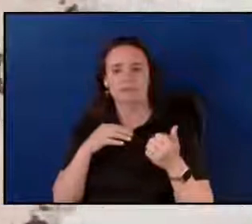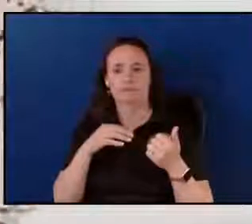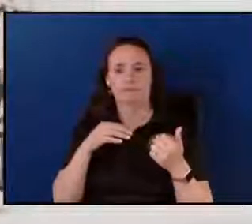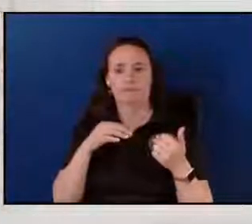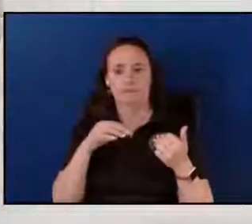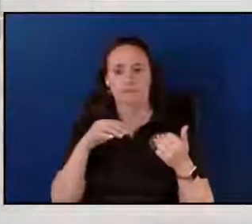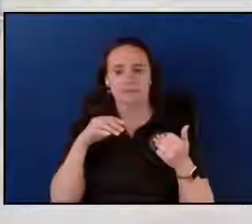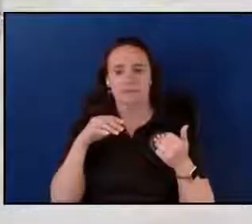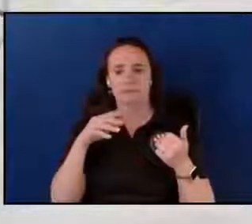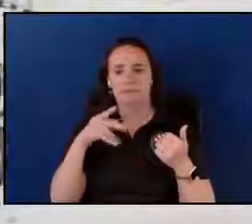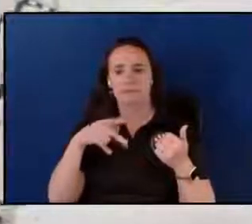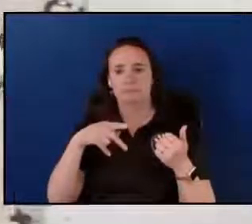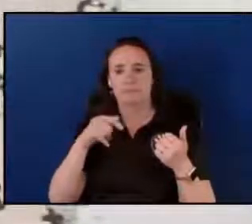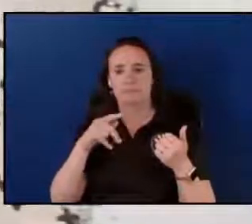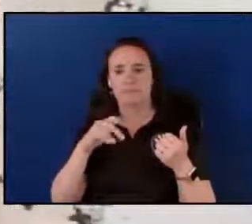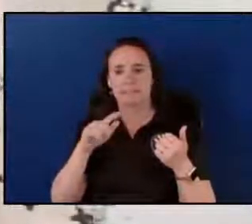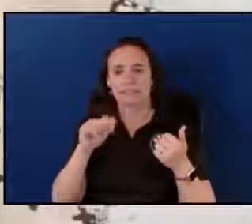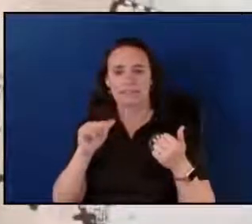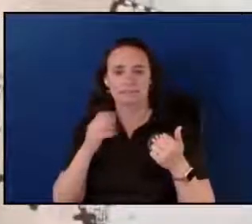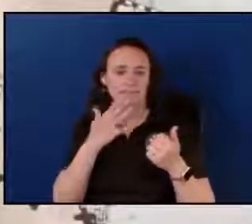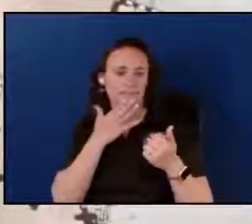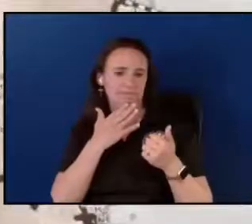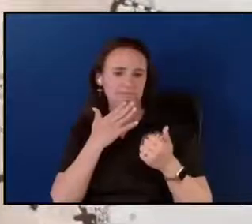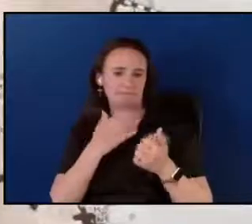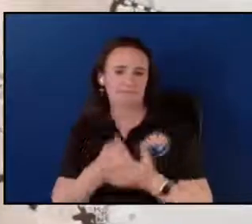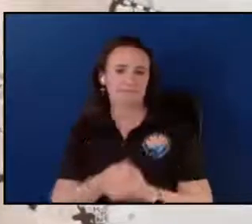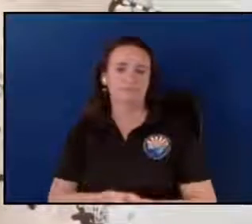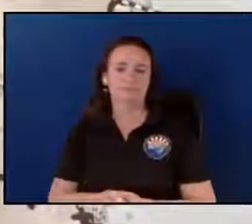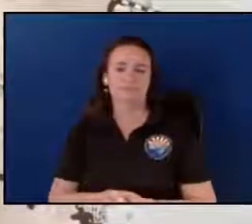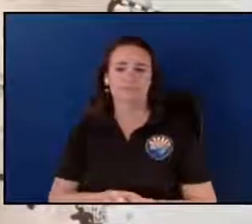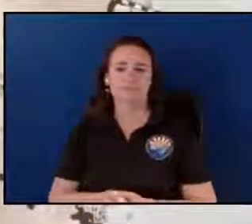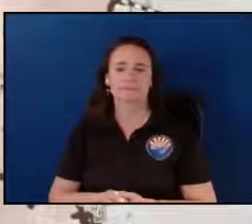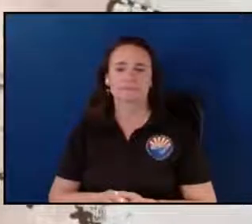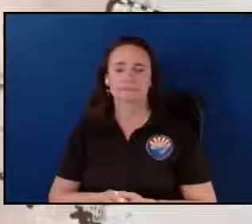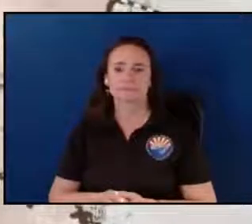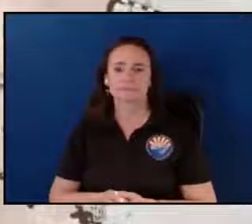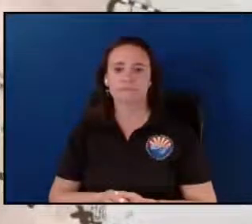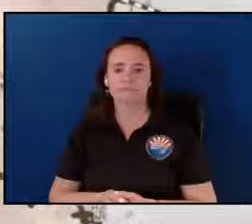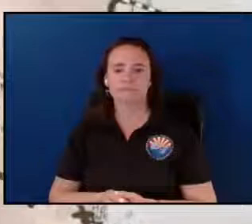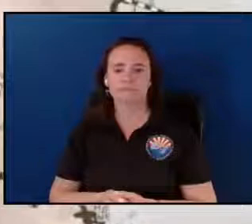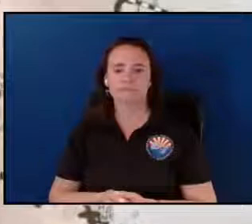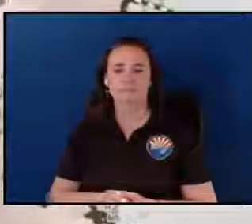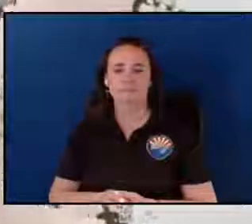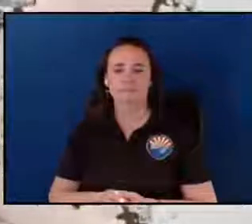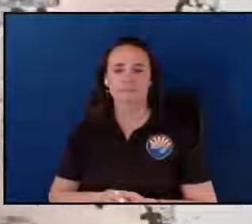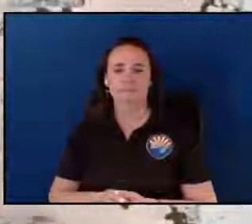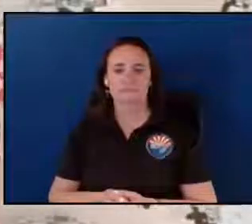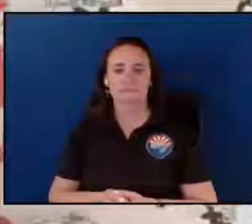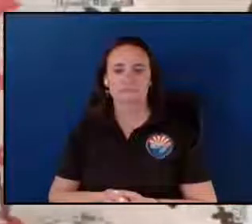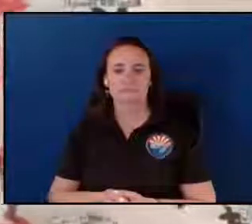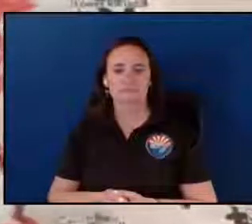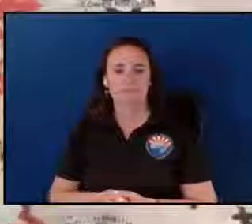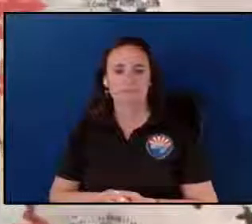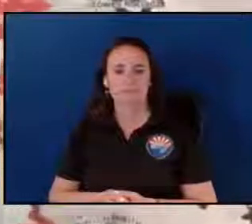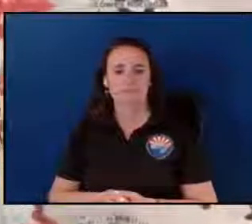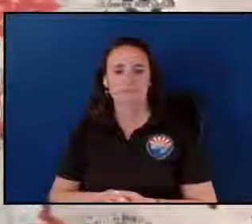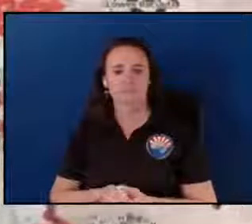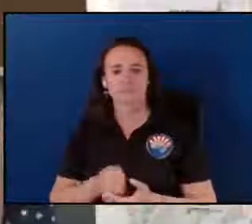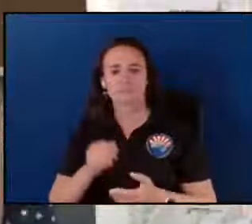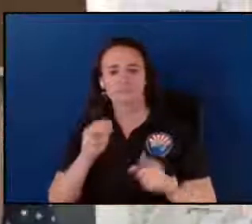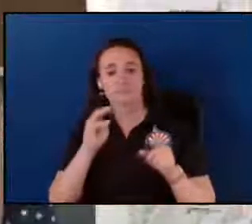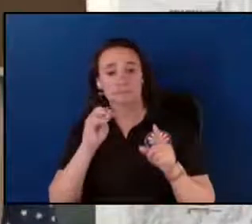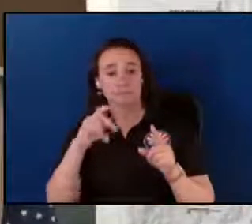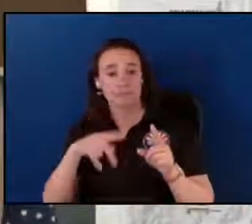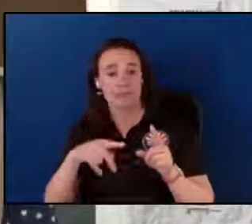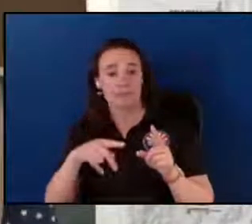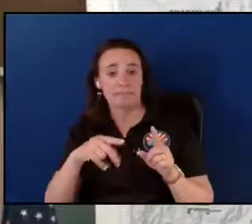Thank you, Ms. Prescott. First and foremost, I'm going to start off by thanking God. Look at this map right here. As we look at